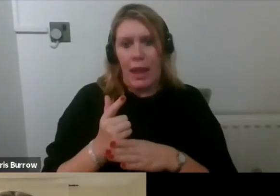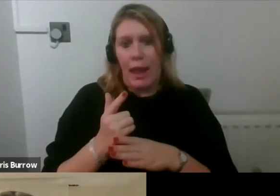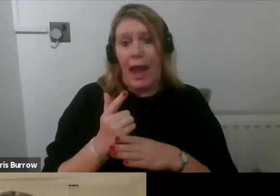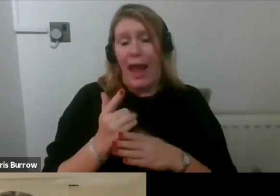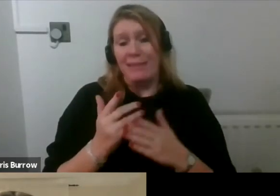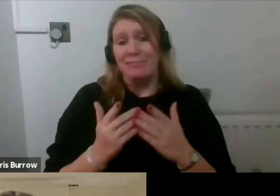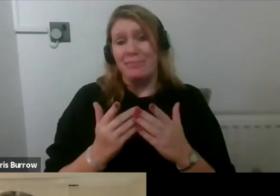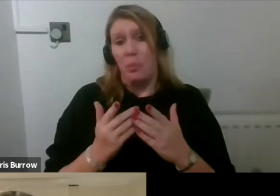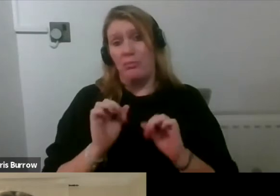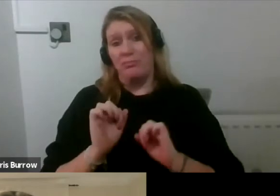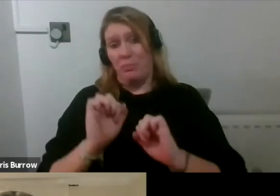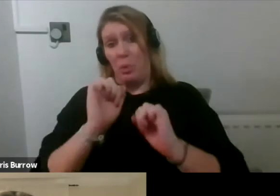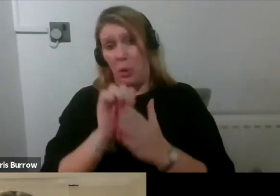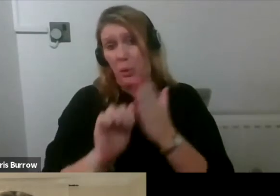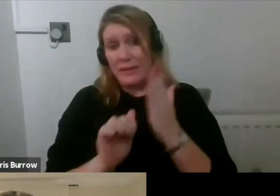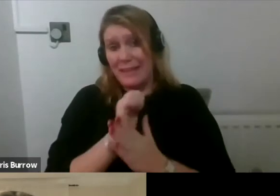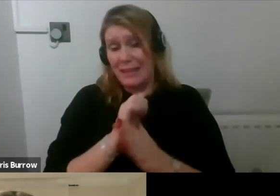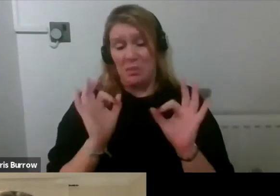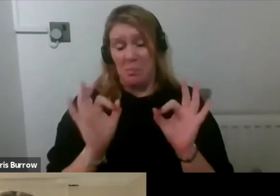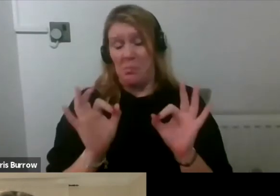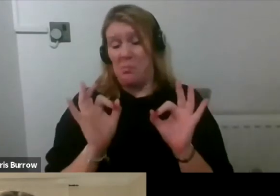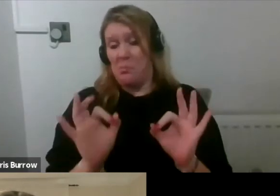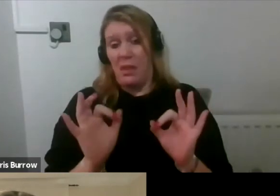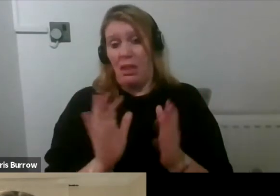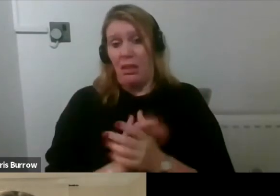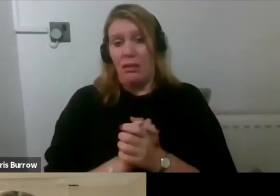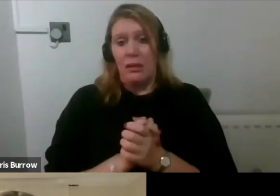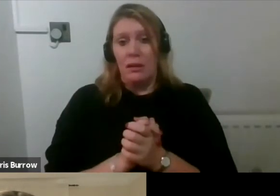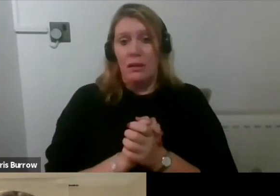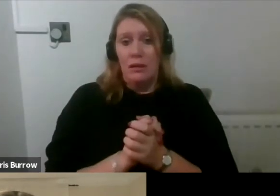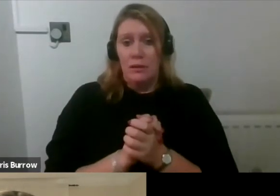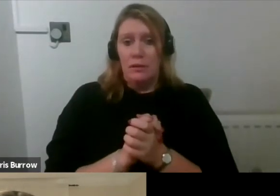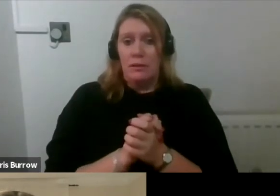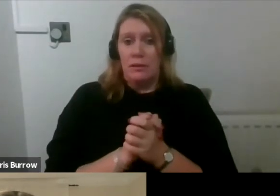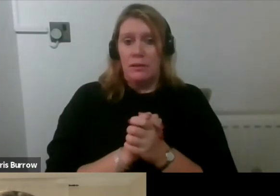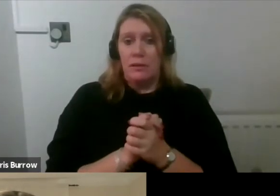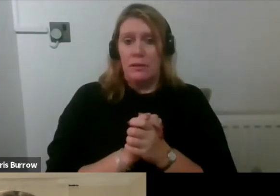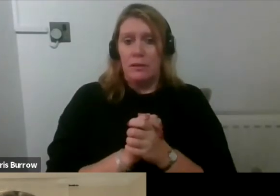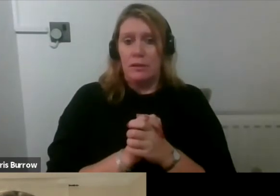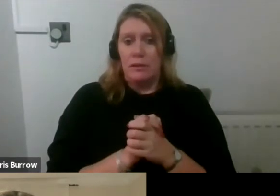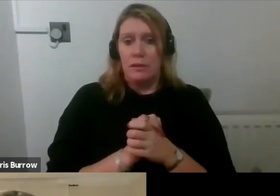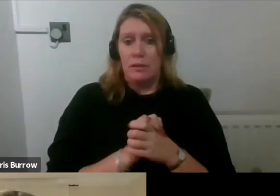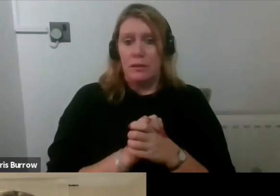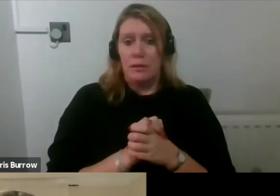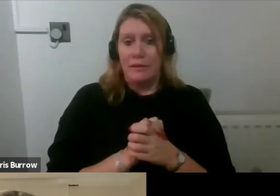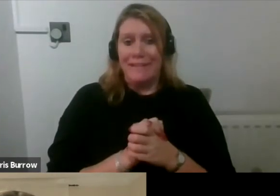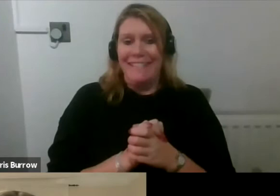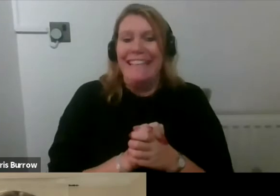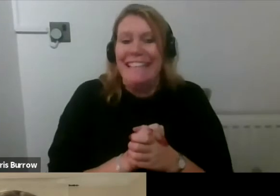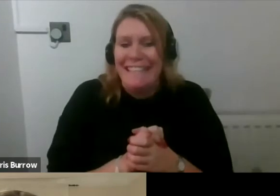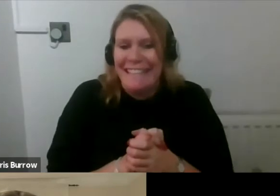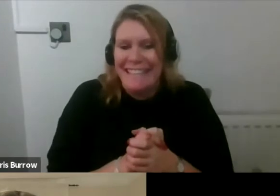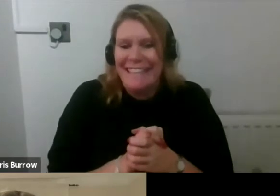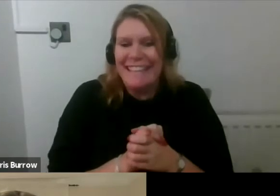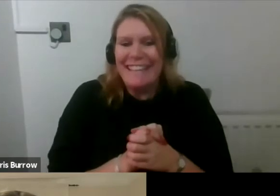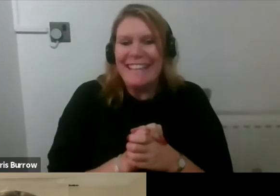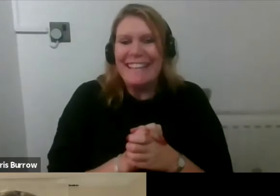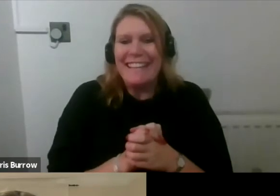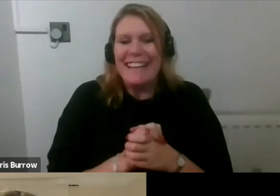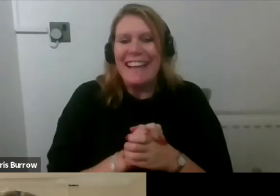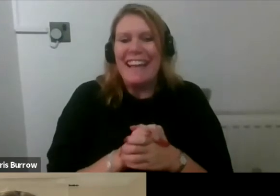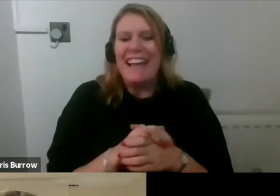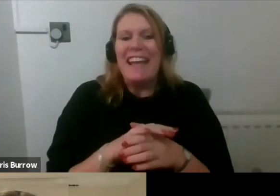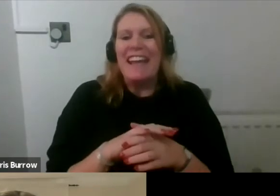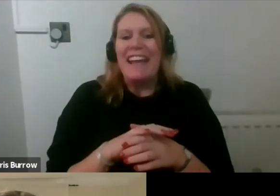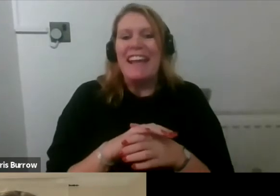the resources to do. But then you're not having to sort of decide everything that you do in the way that you